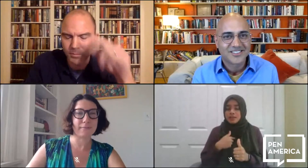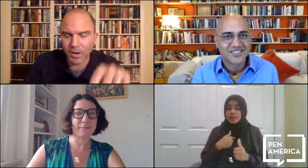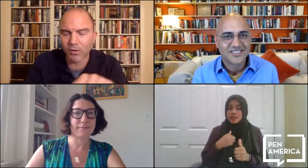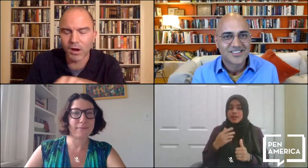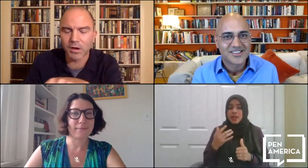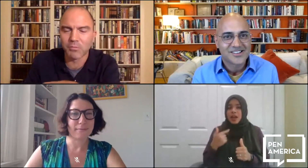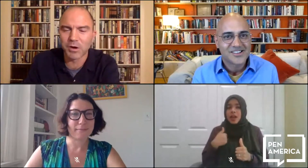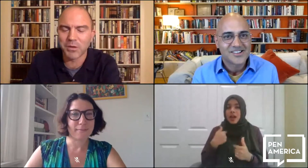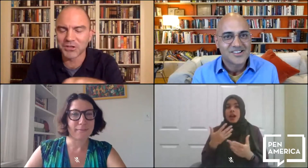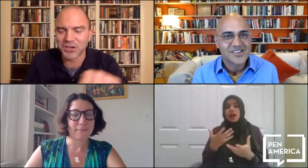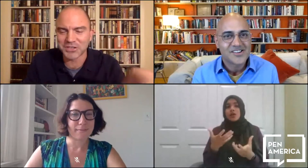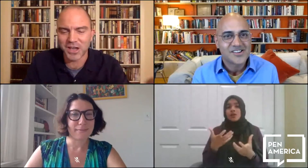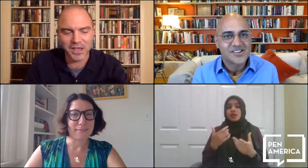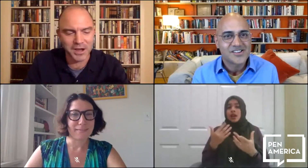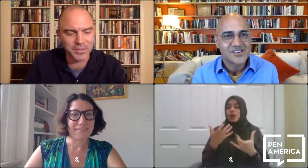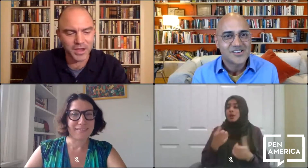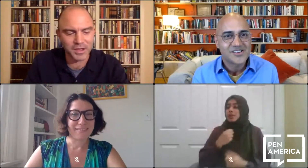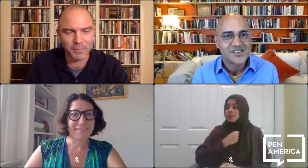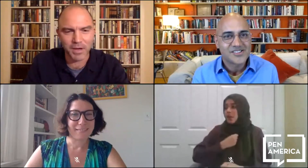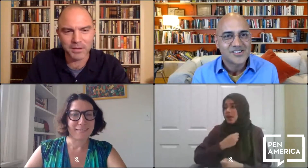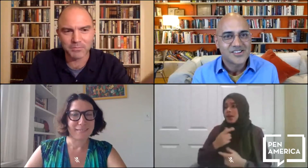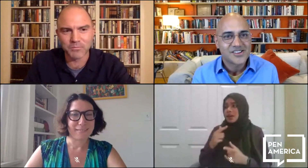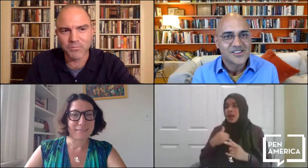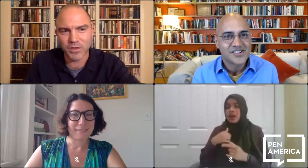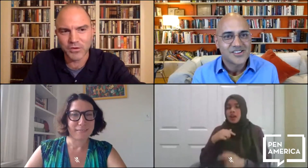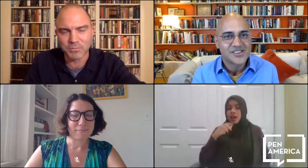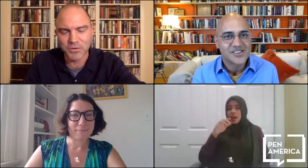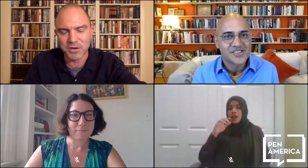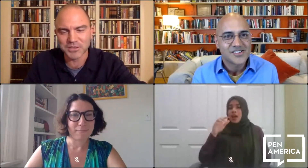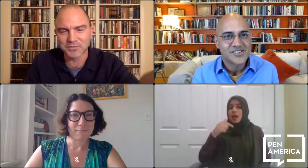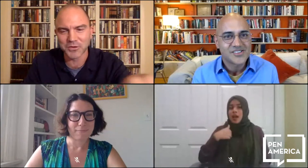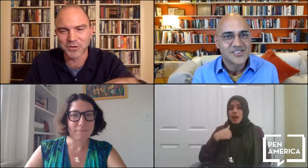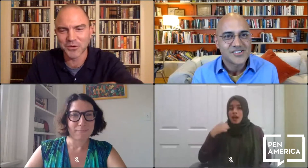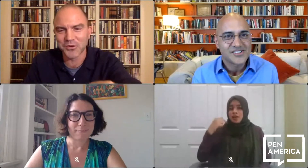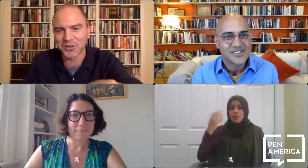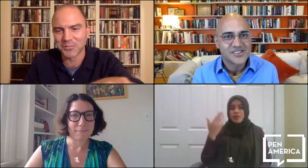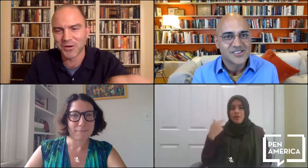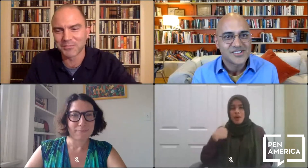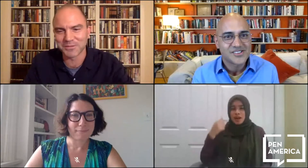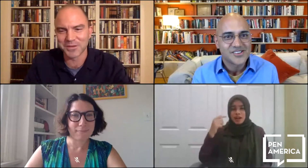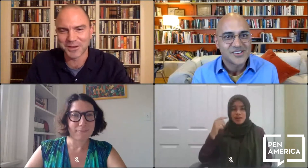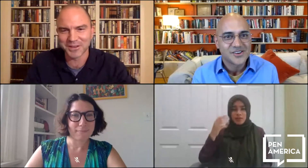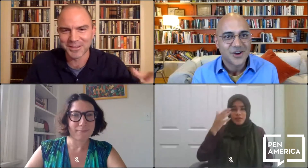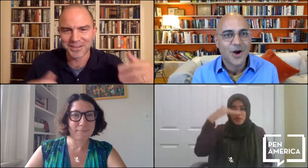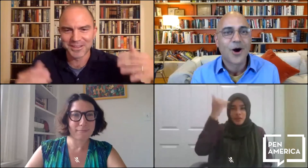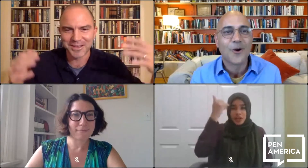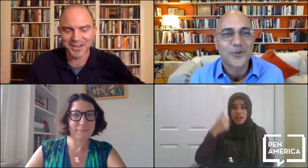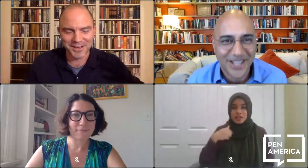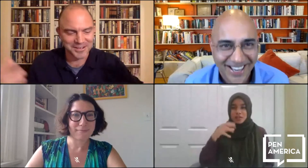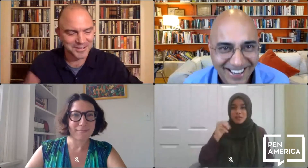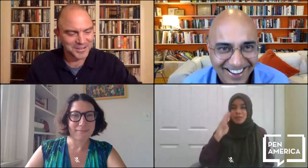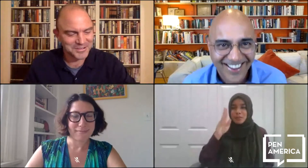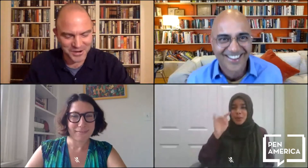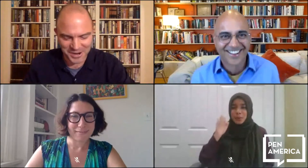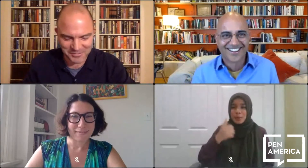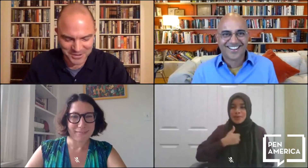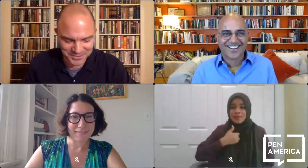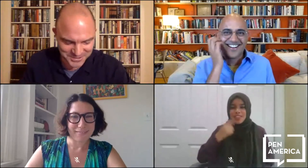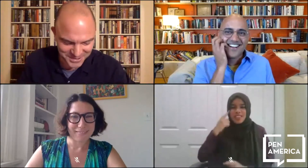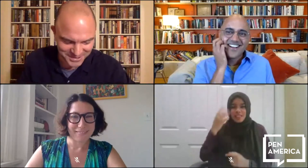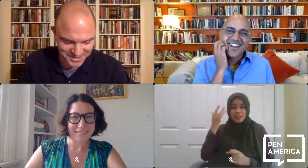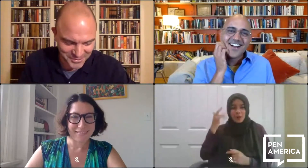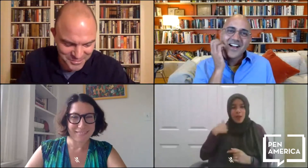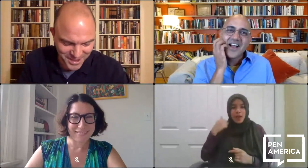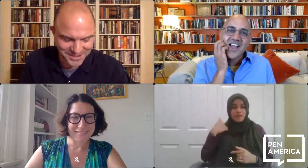I want to apologize. And I think my failure to mute myself earlier created the problems at the beginning. So I want to